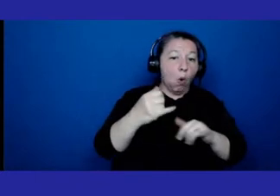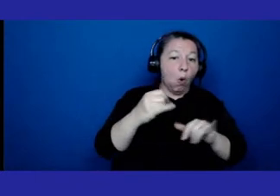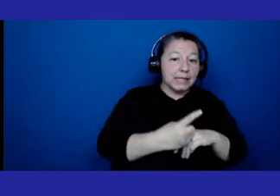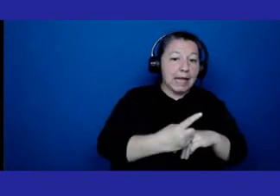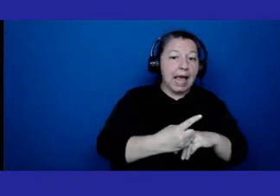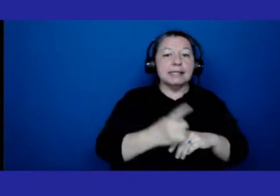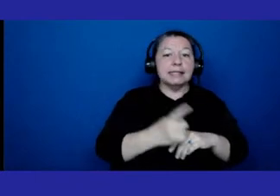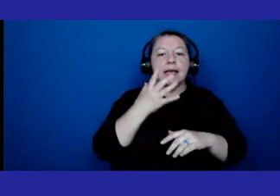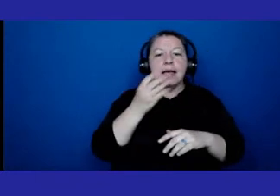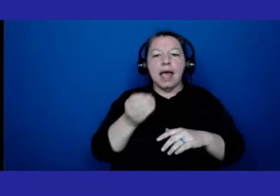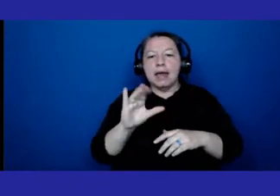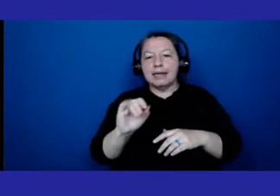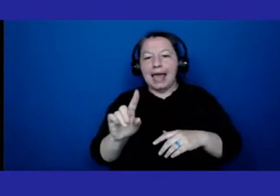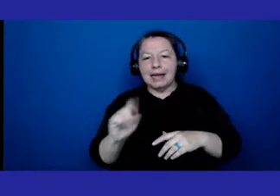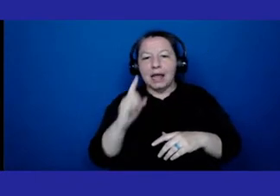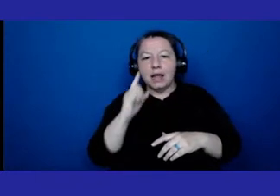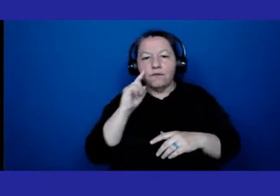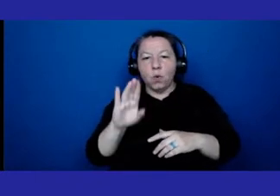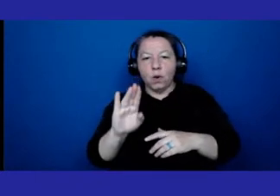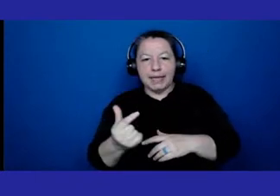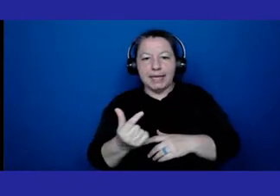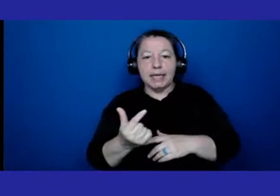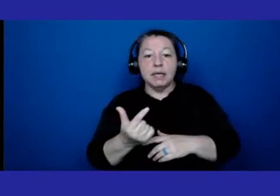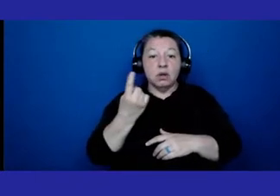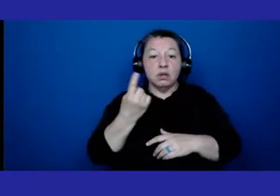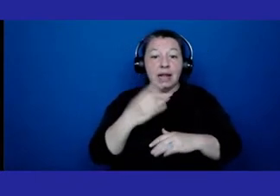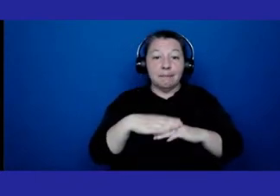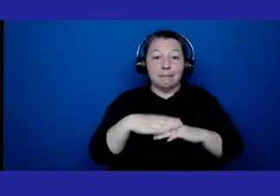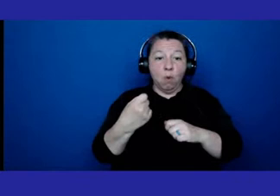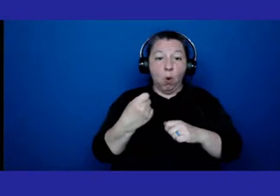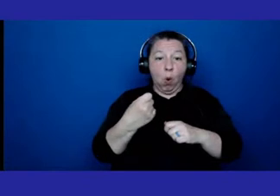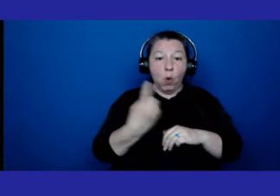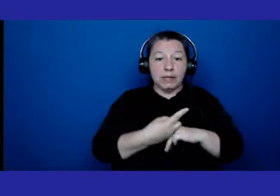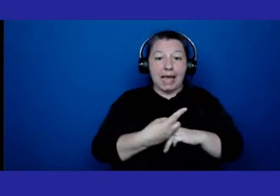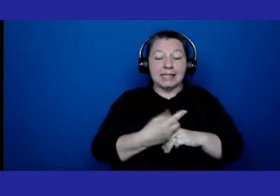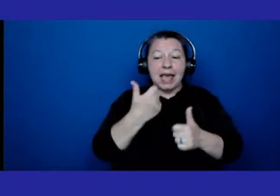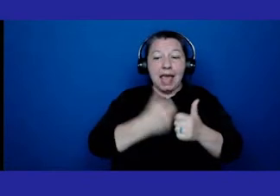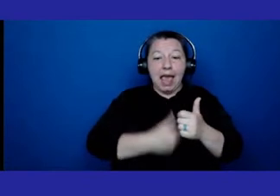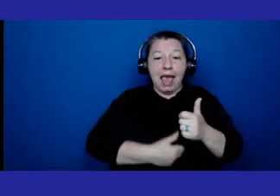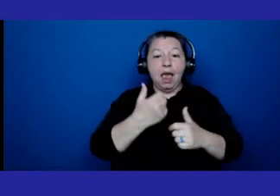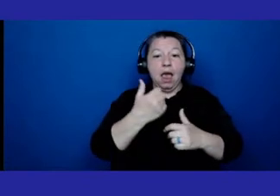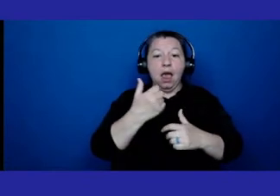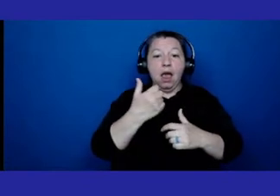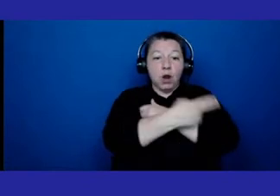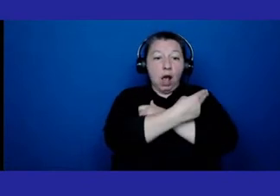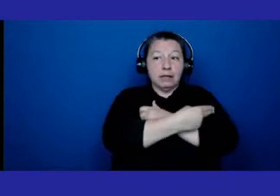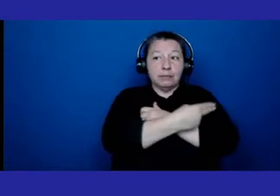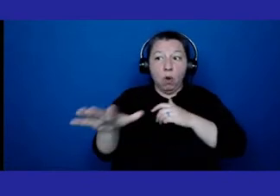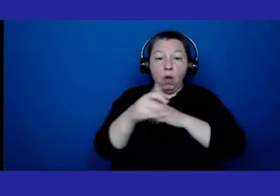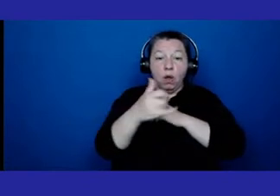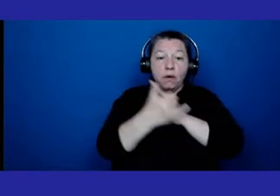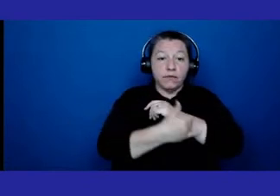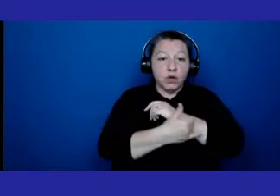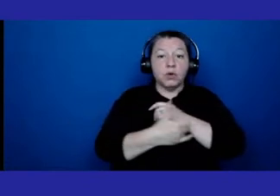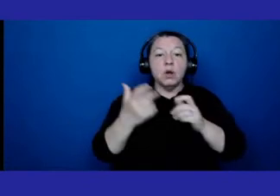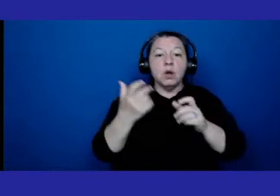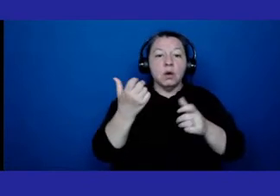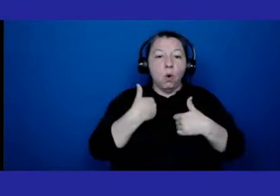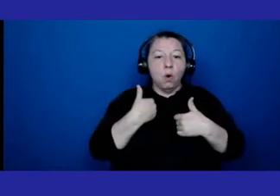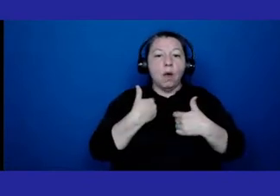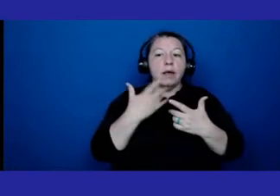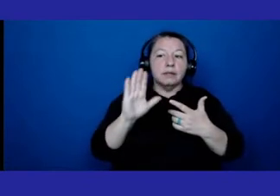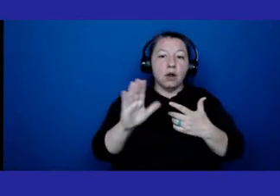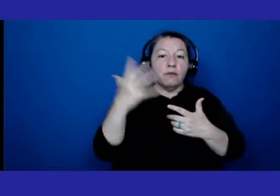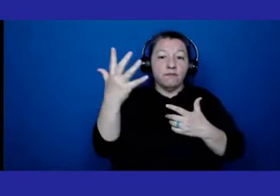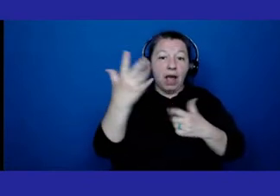for billing. Minimum hold days is every hospital in the country holds their claims for 5 days or a period of time before they send them to the payer